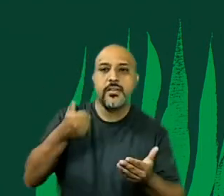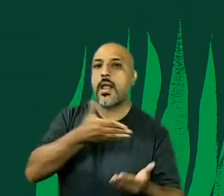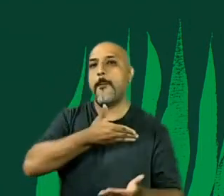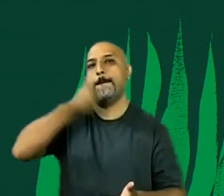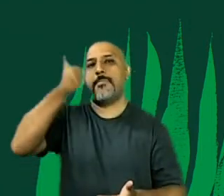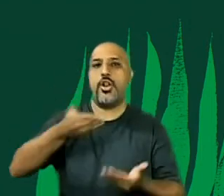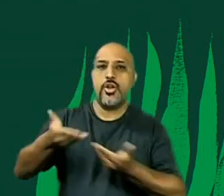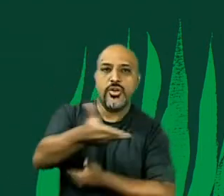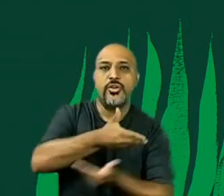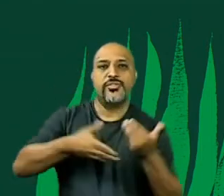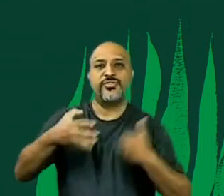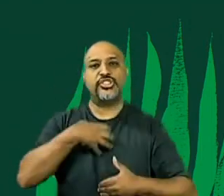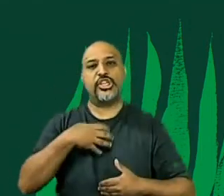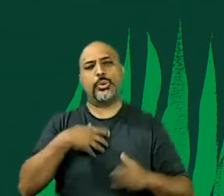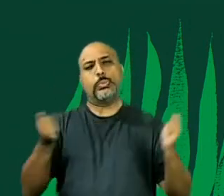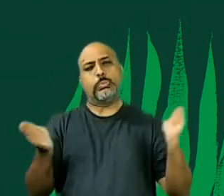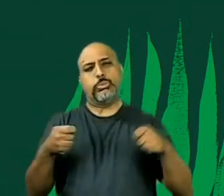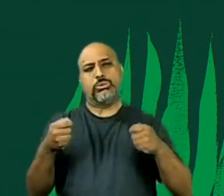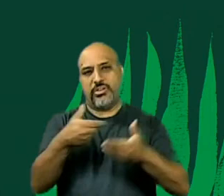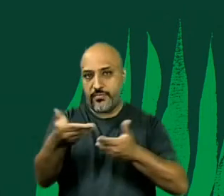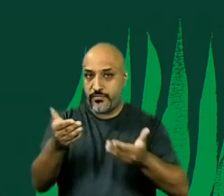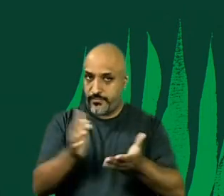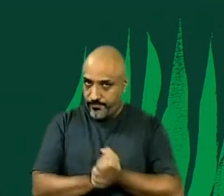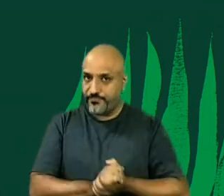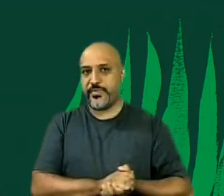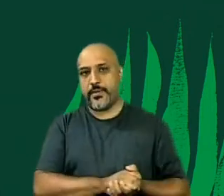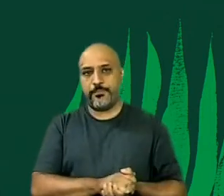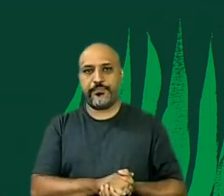So the question was, I'm sorry,